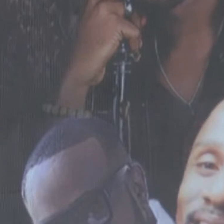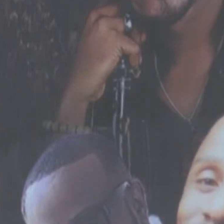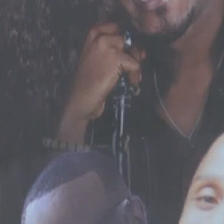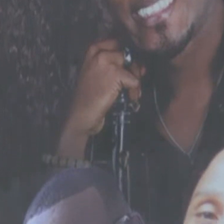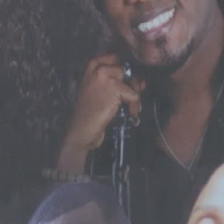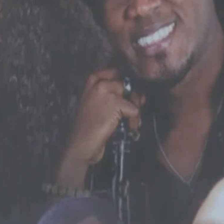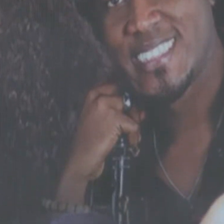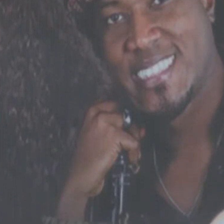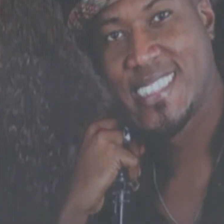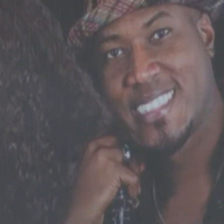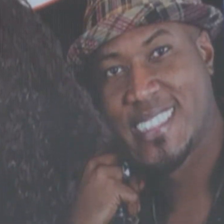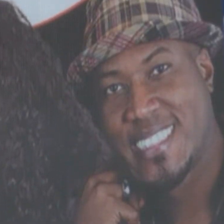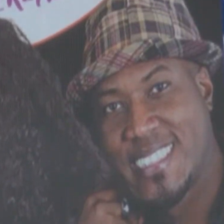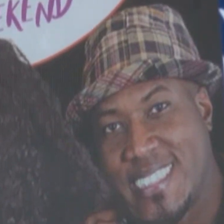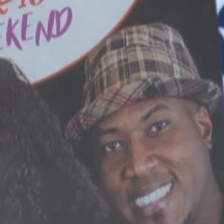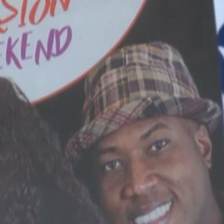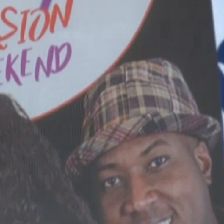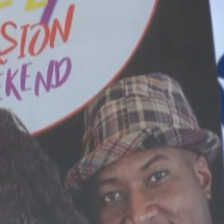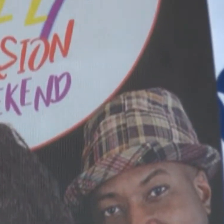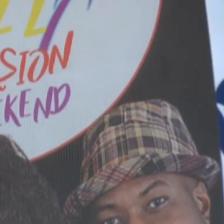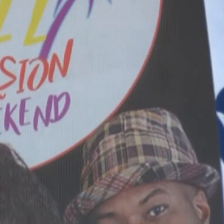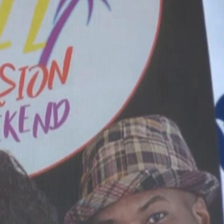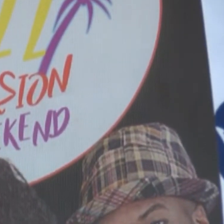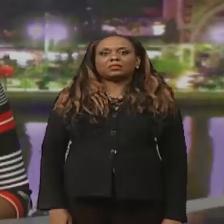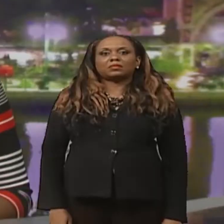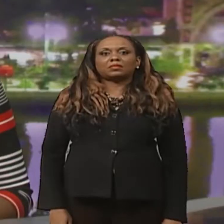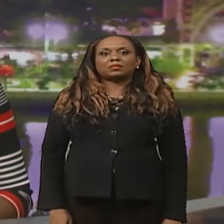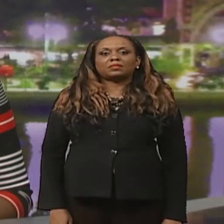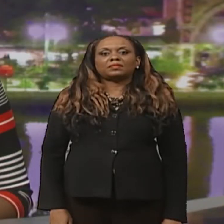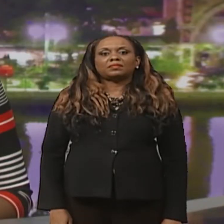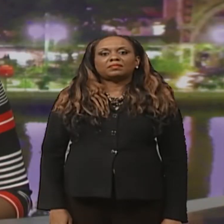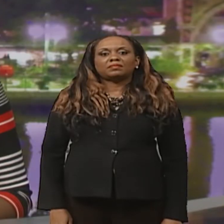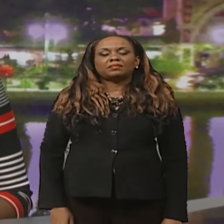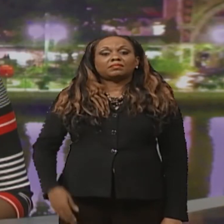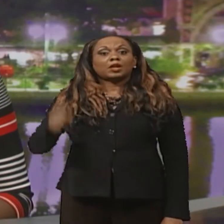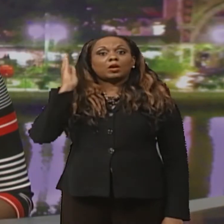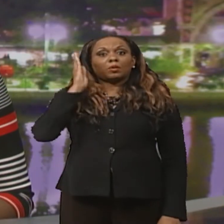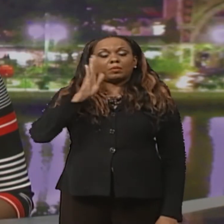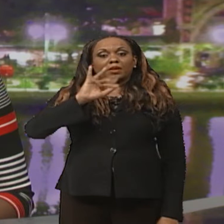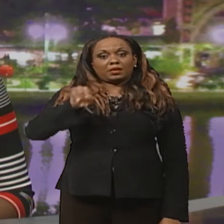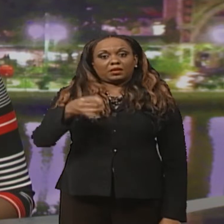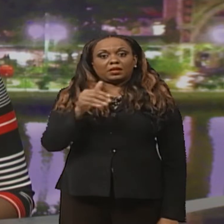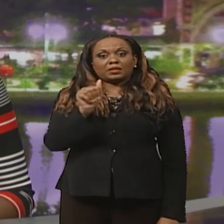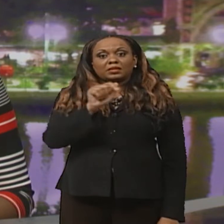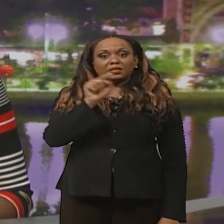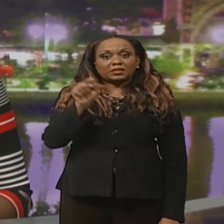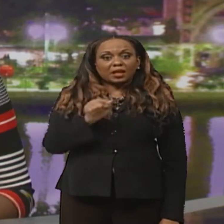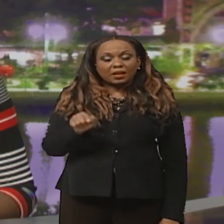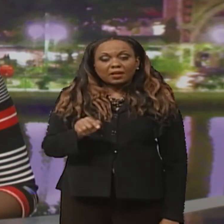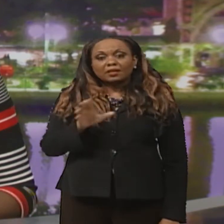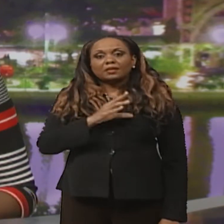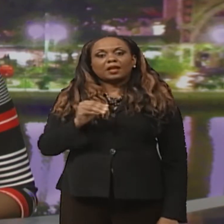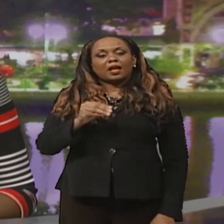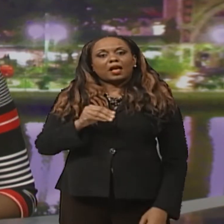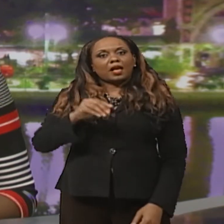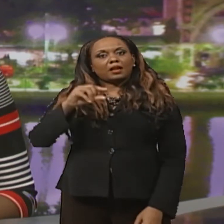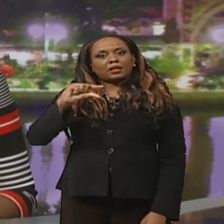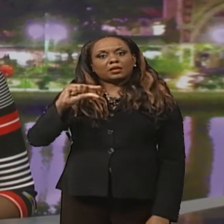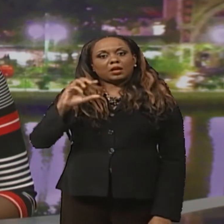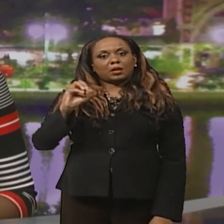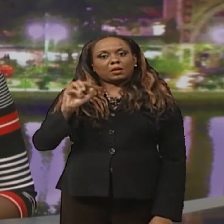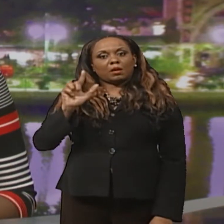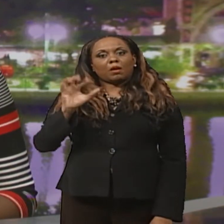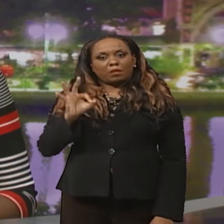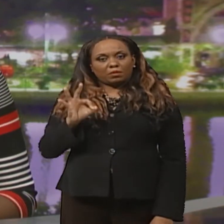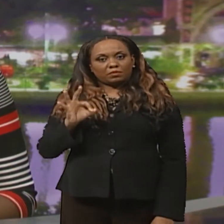the region. The event will be held from October 4th to 8th. Executive producer Elan Trotman says the event, which